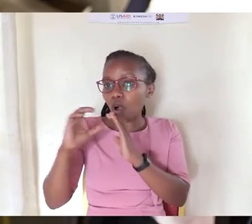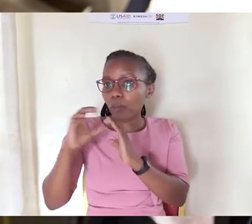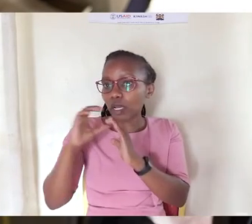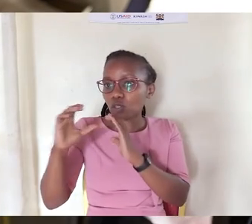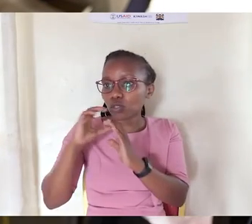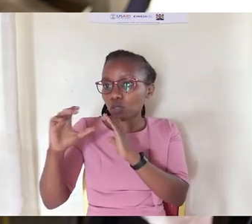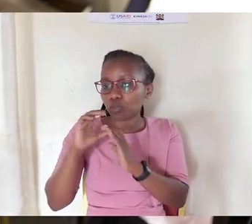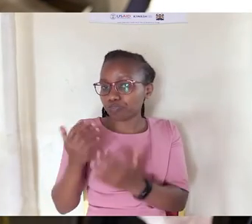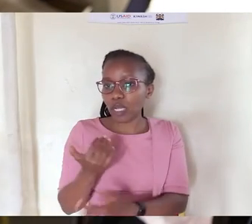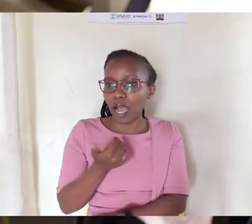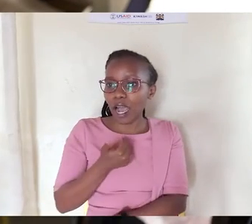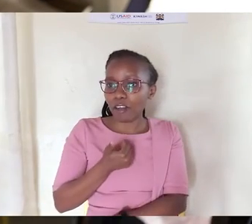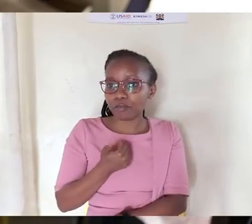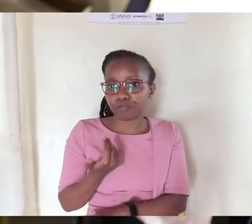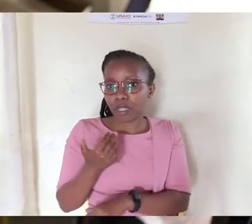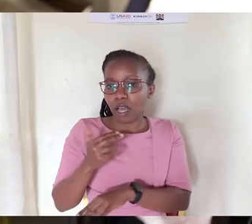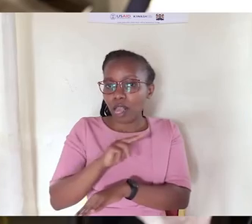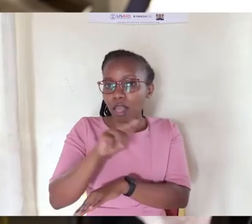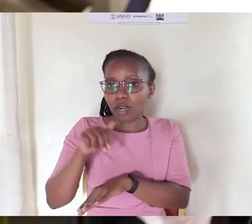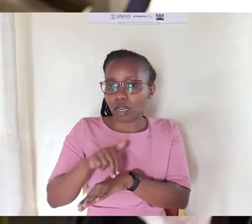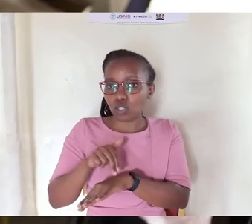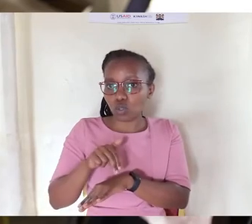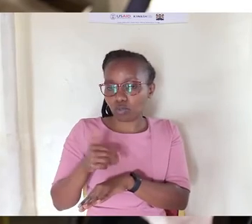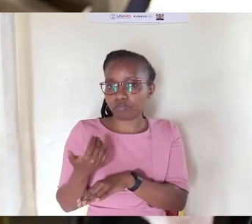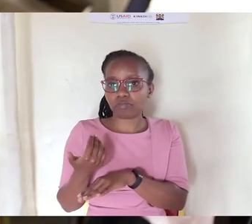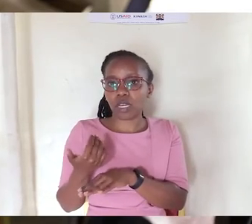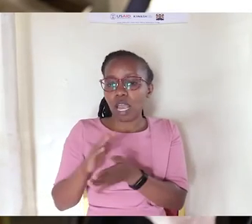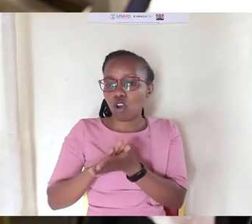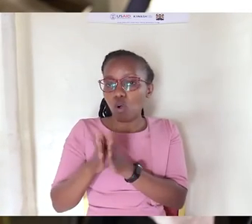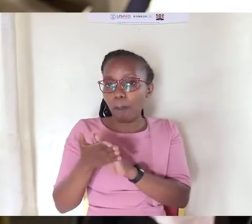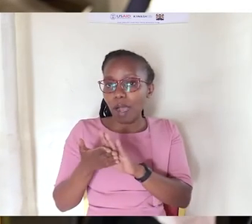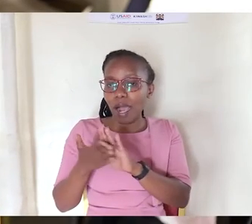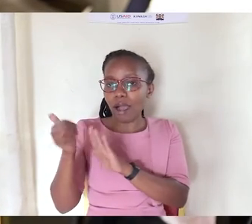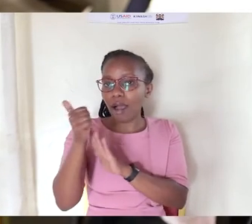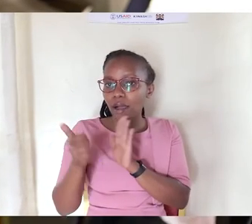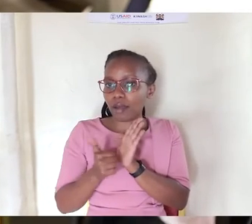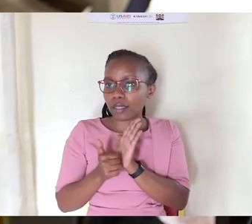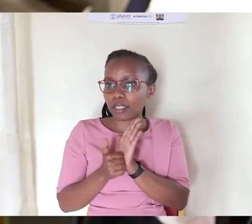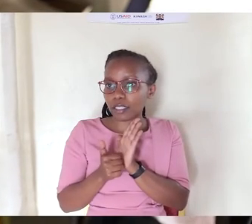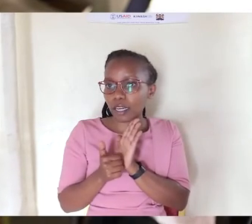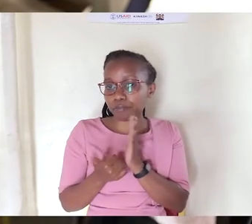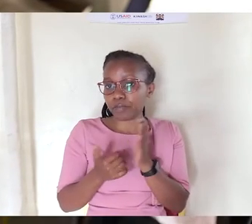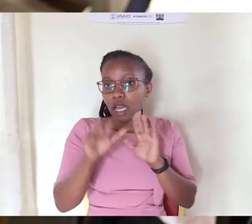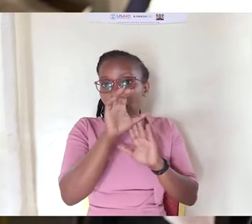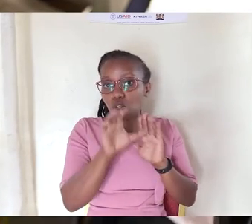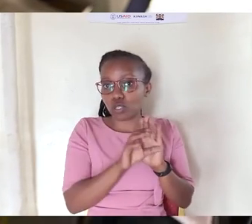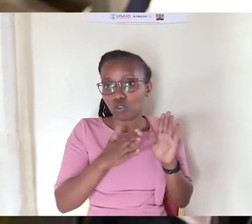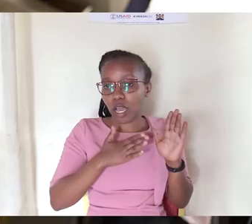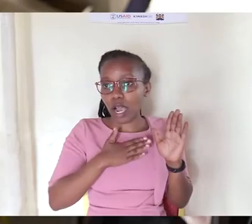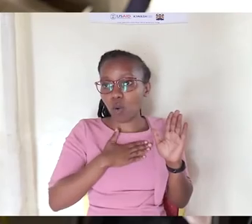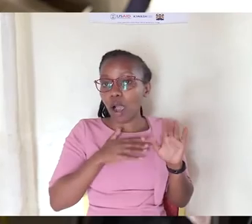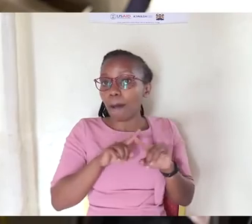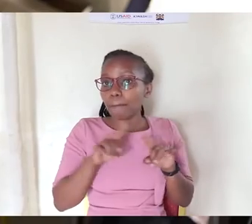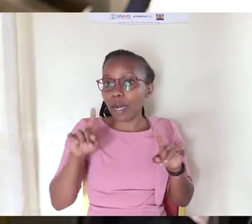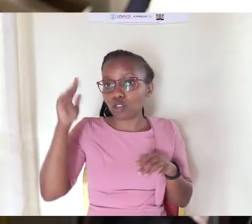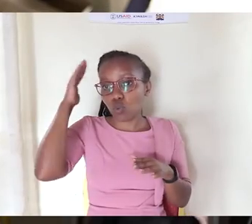having, and it started with the National Accord and Reconciliation Act. And it went into our Katiba that we had. But we also